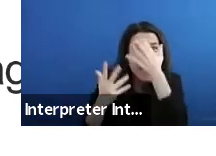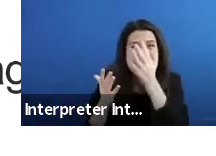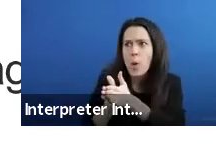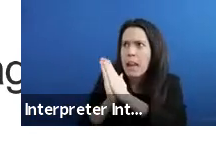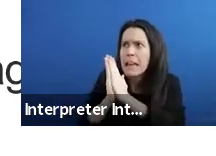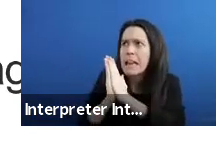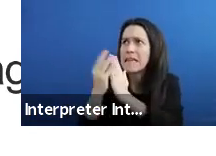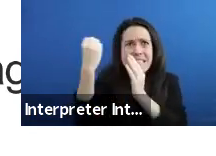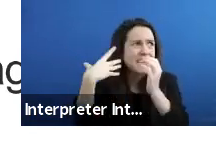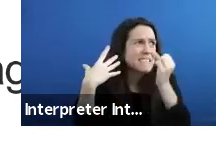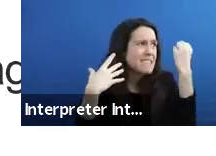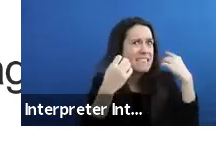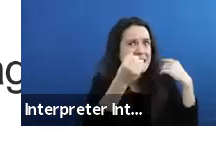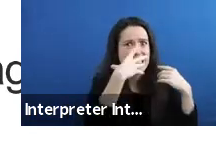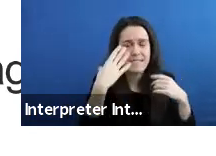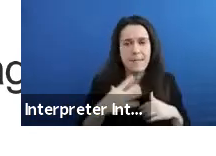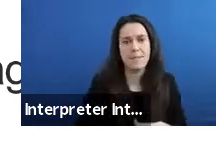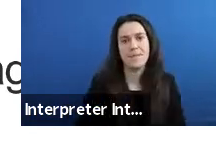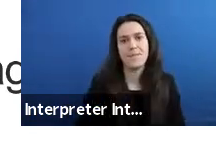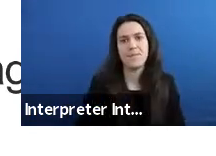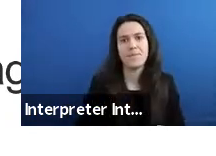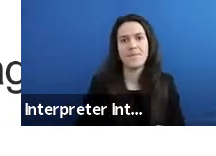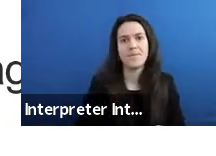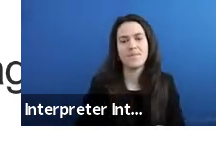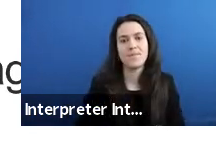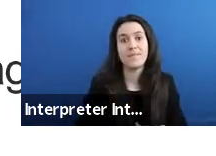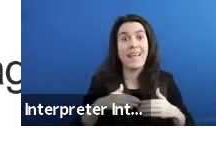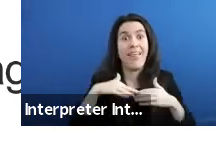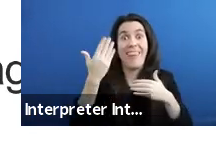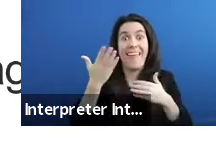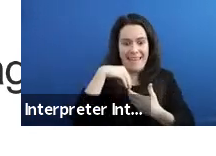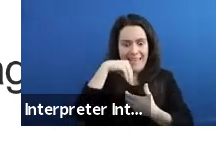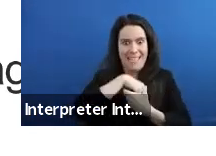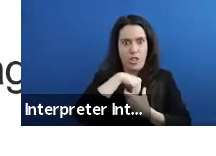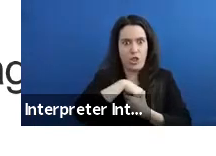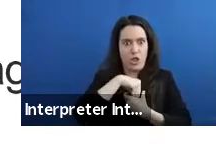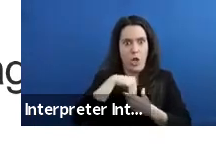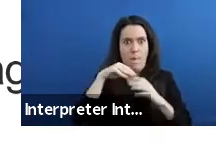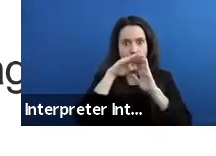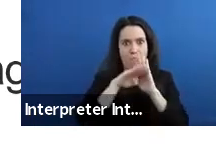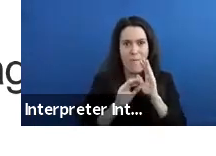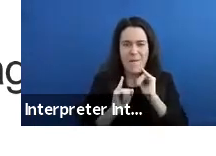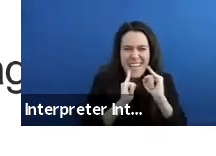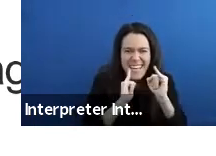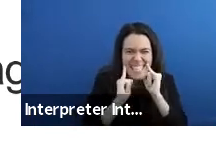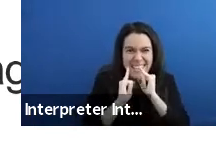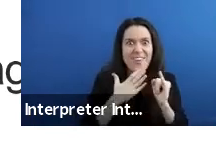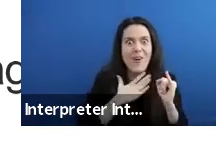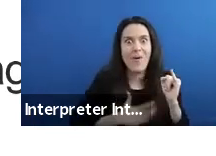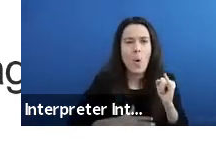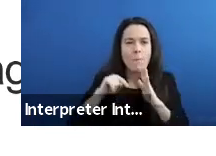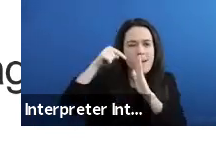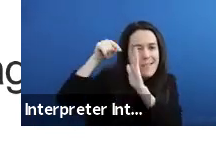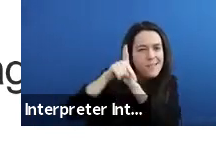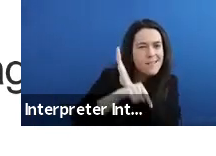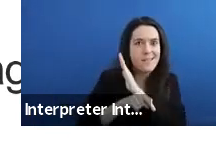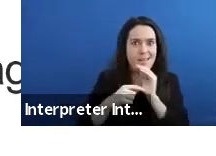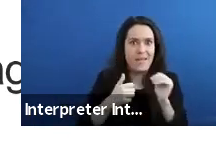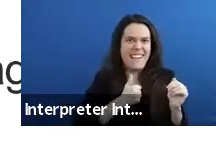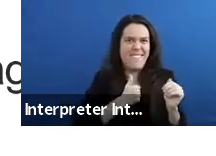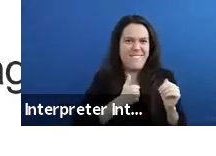obviously our interview program is aimed to engage the stakeholders. And as I mentioned, it will be a mix of